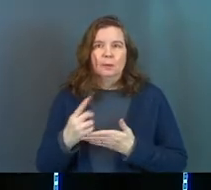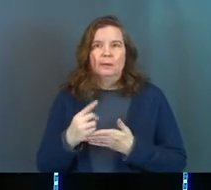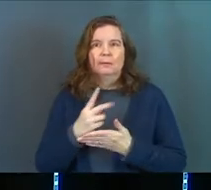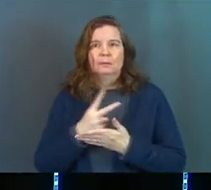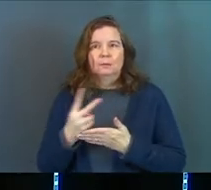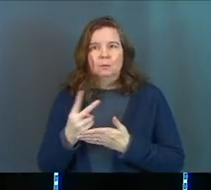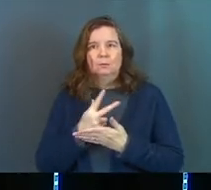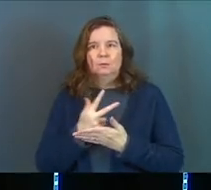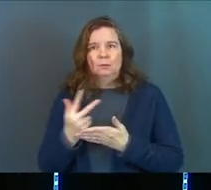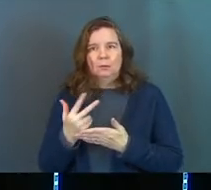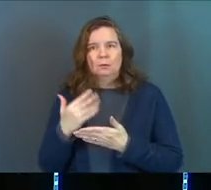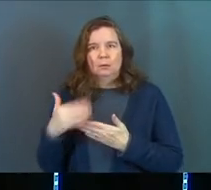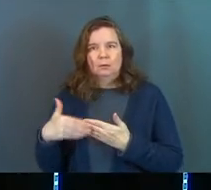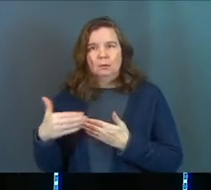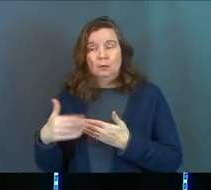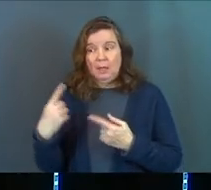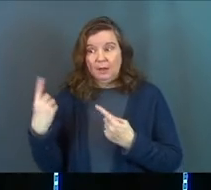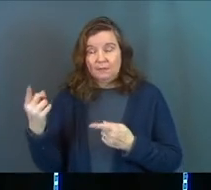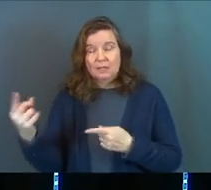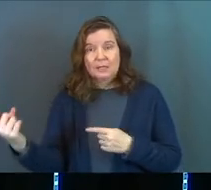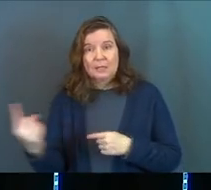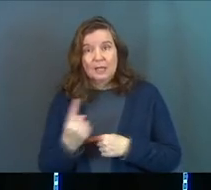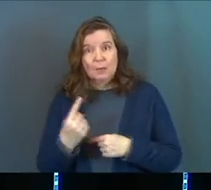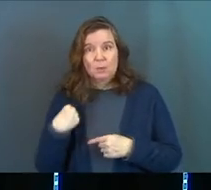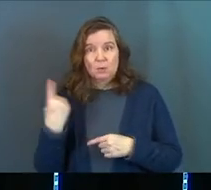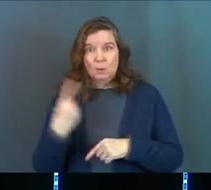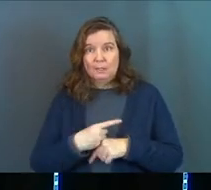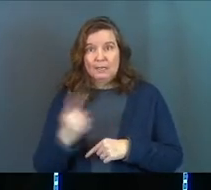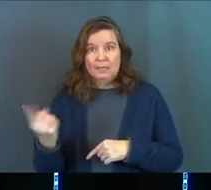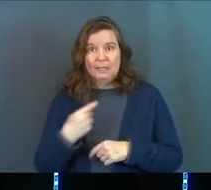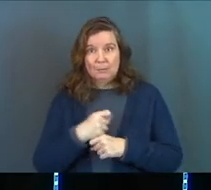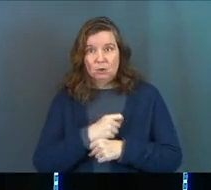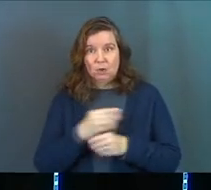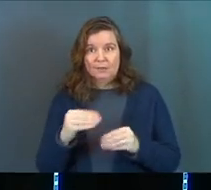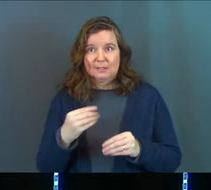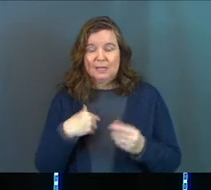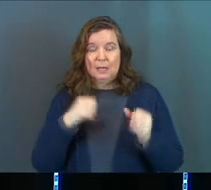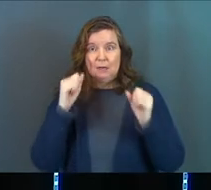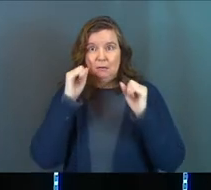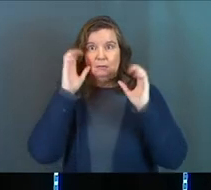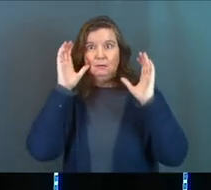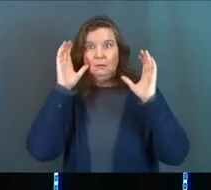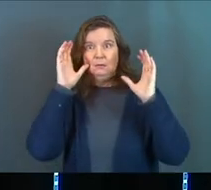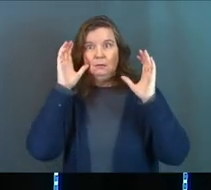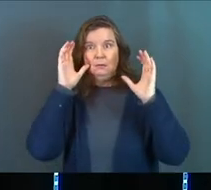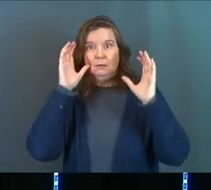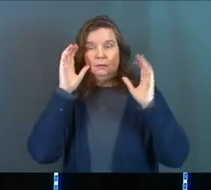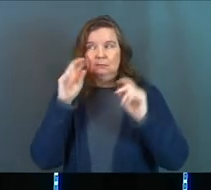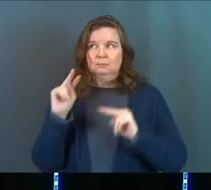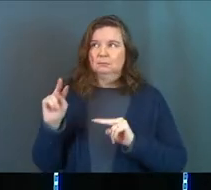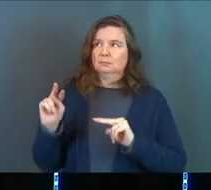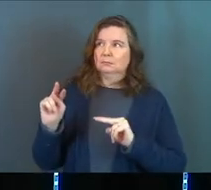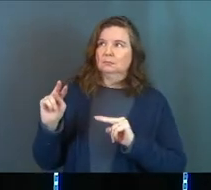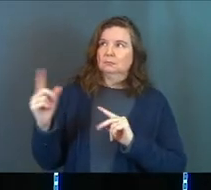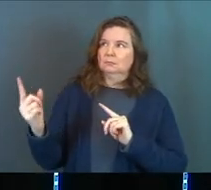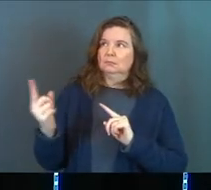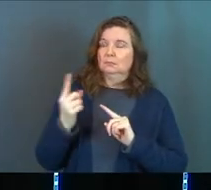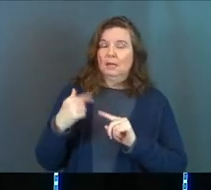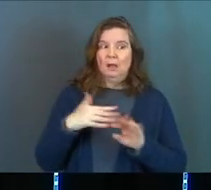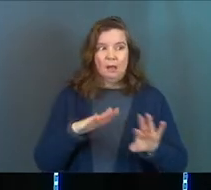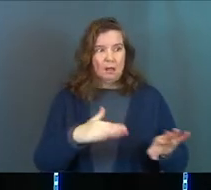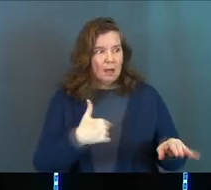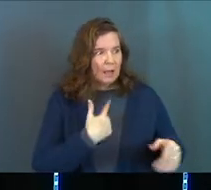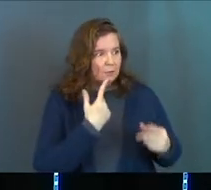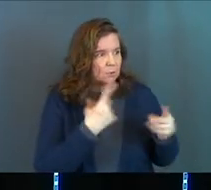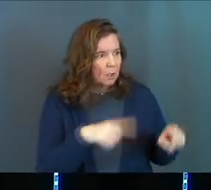week after week. And eventually he came this one day to the coffee shop, and his eyes were this big. And he's like, I